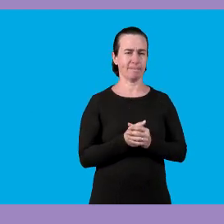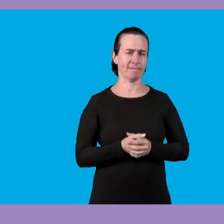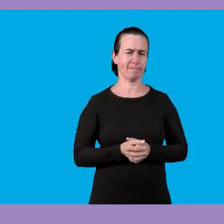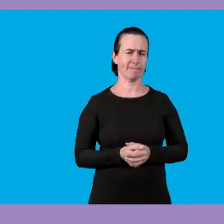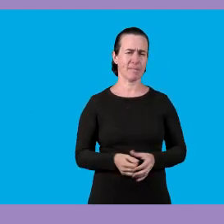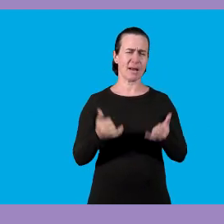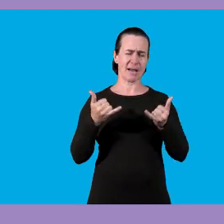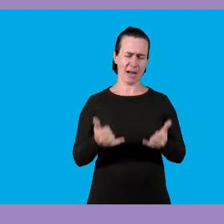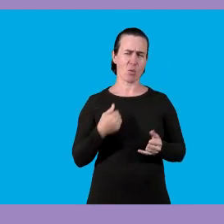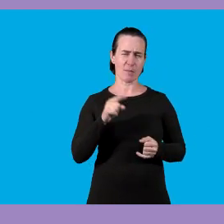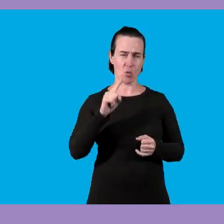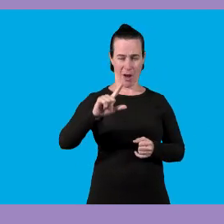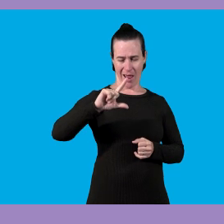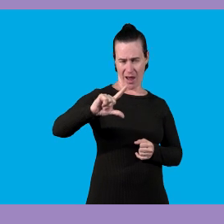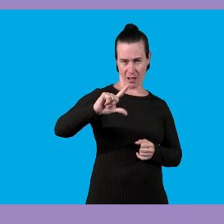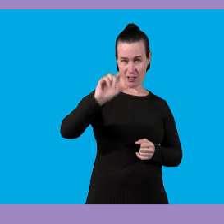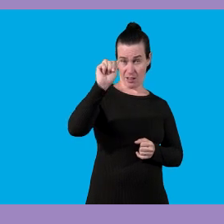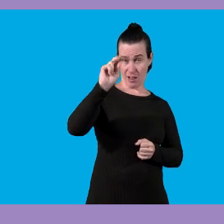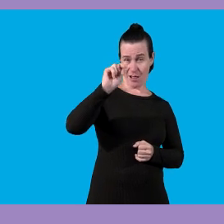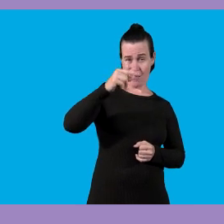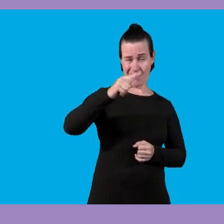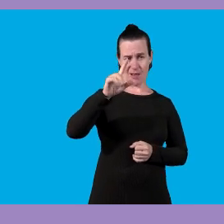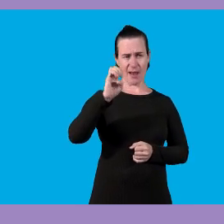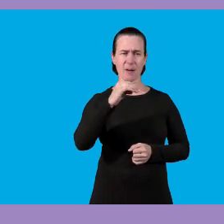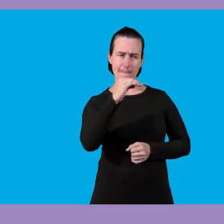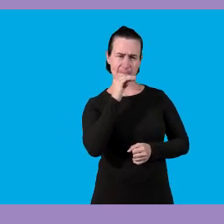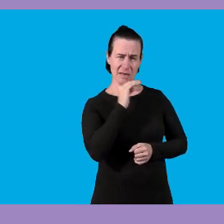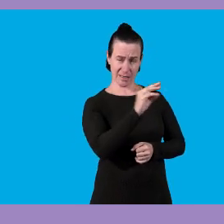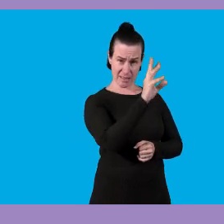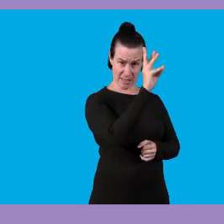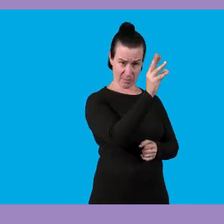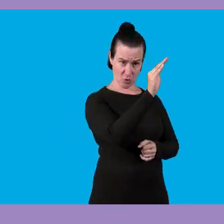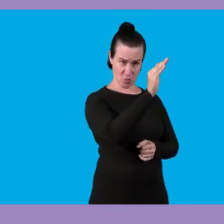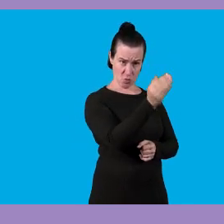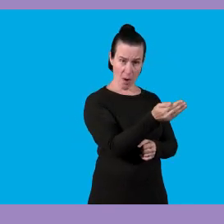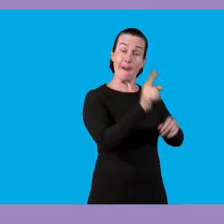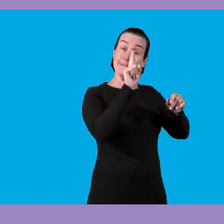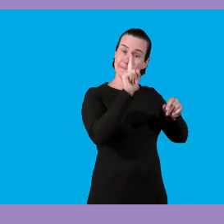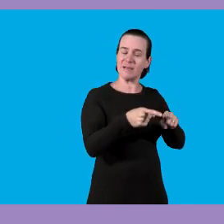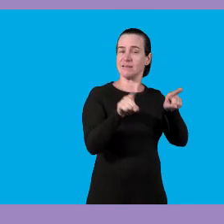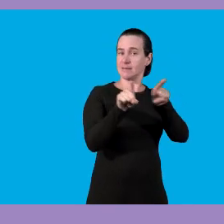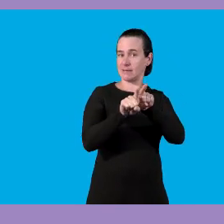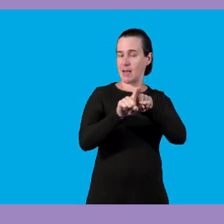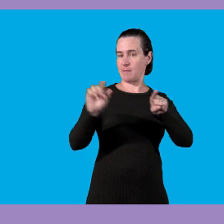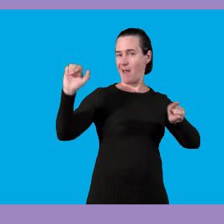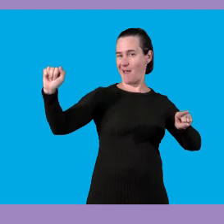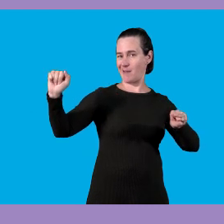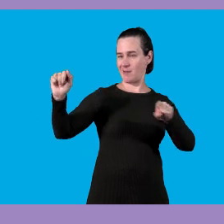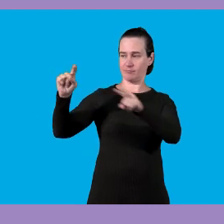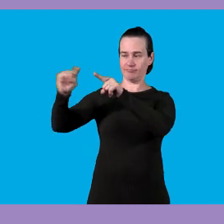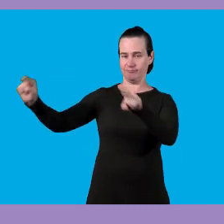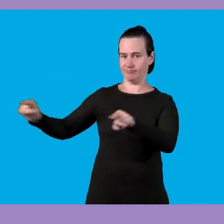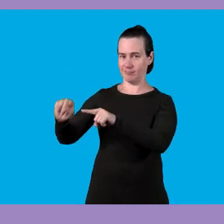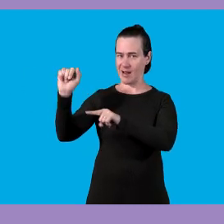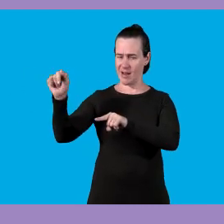which is the corresponding angles. So which means that angle W would correspond with angle A, and